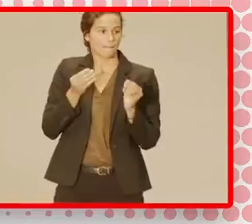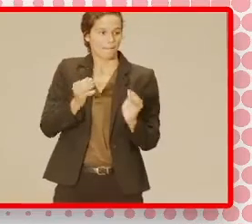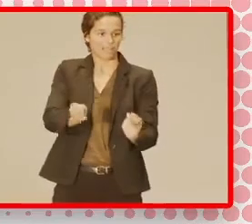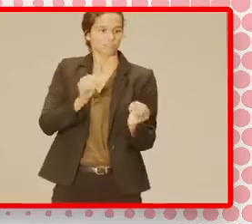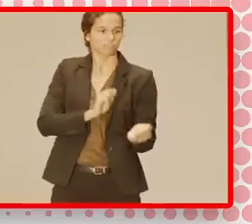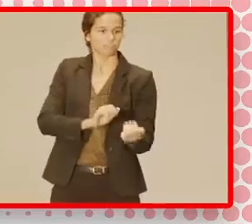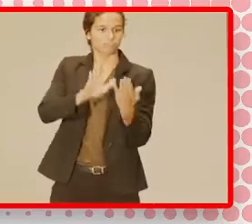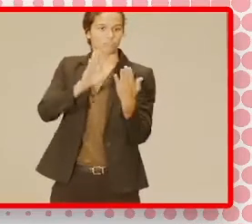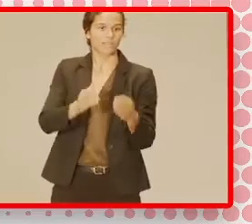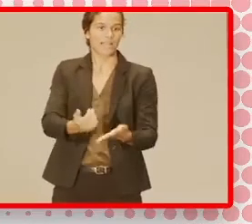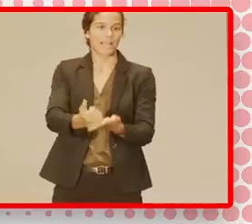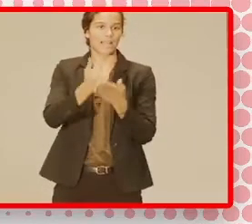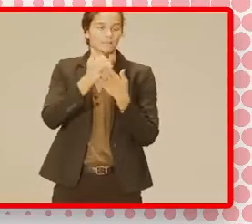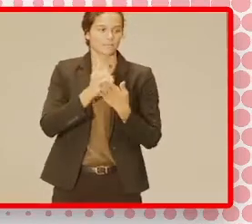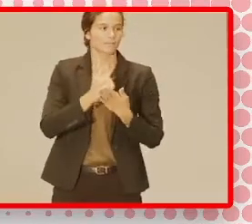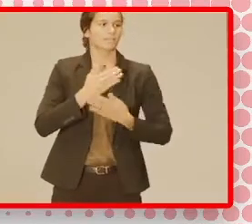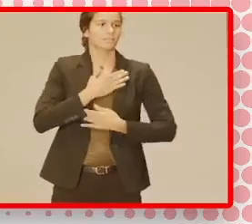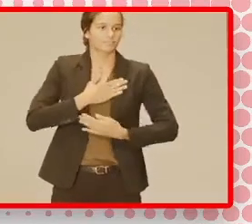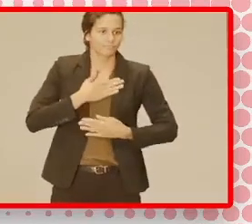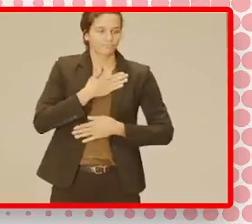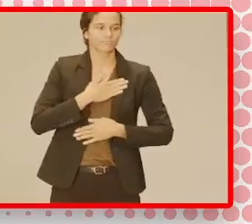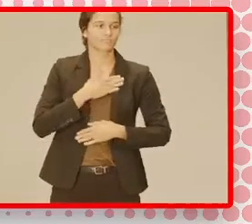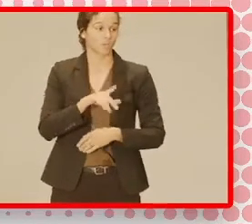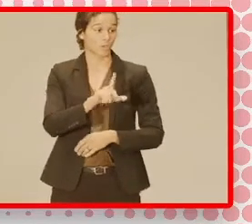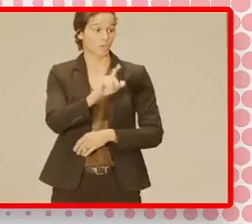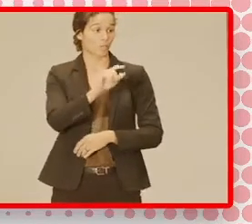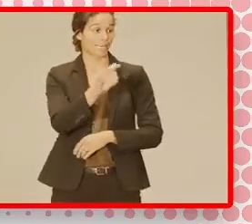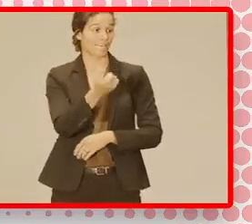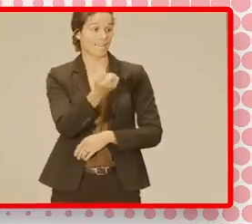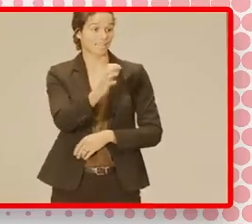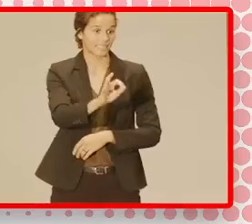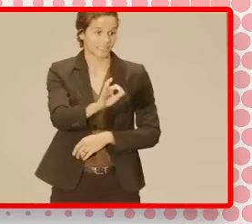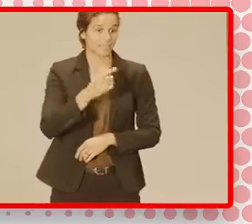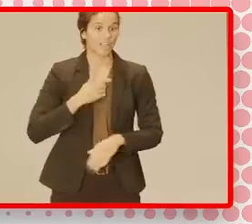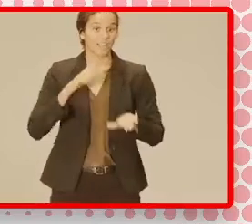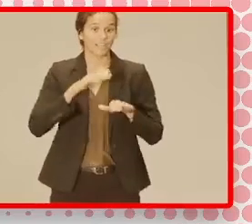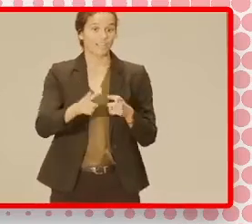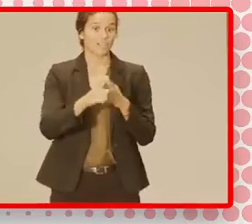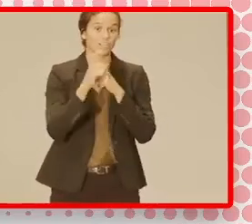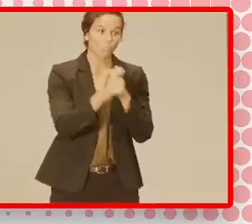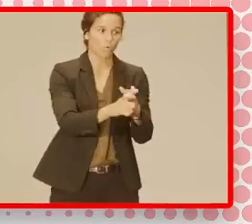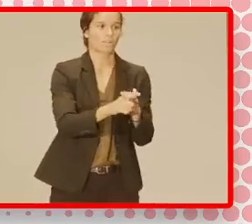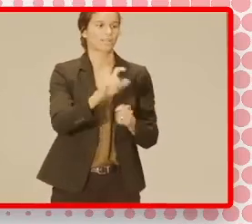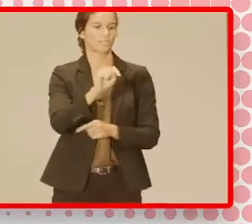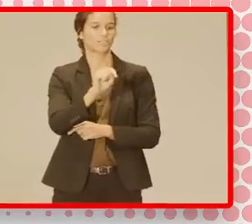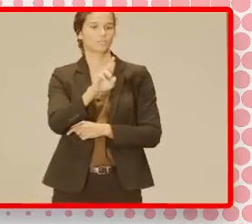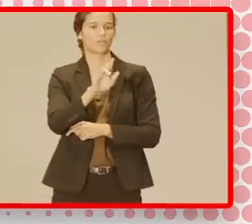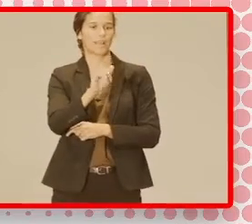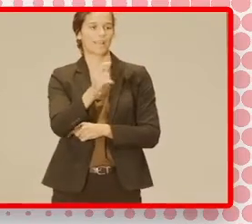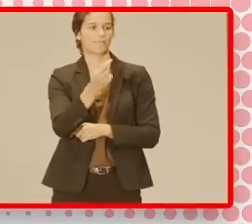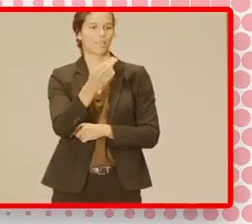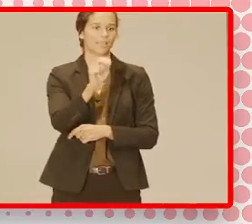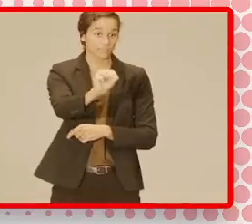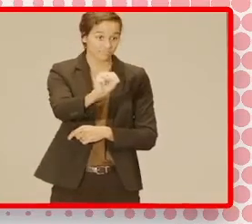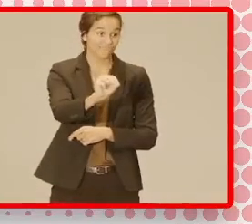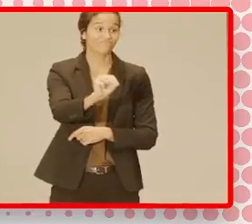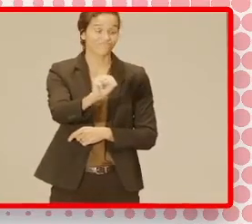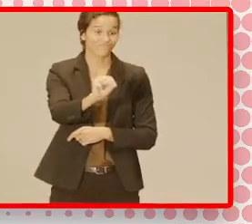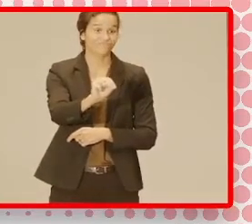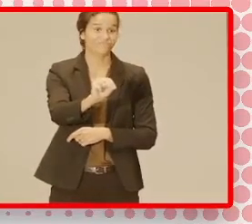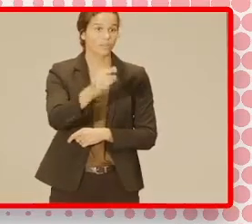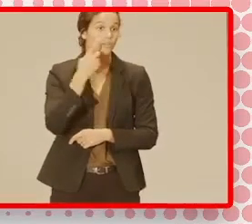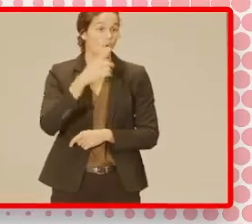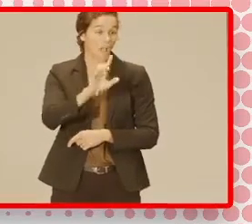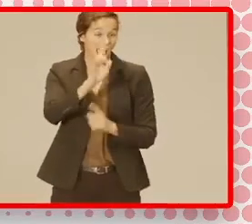March of 2019, I did a sprint triathlon and ran for 8